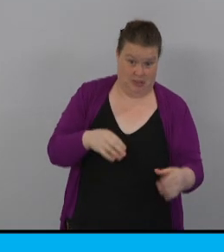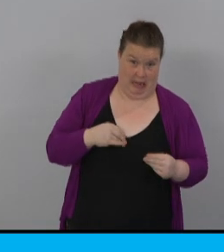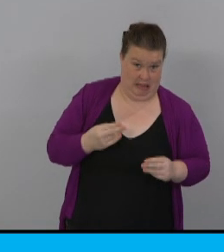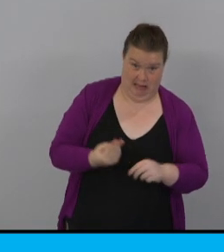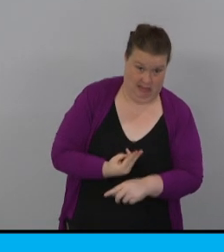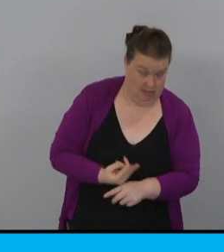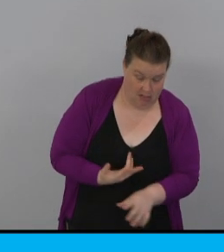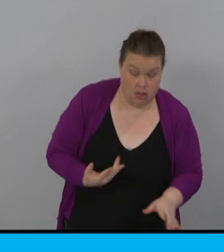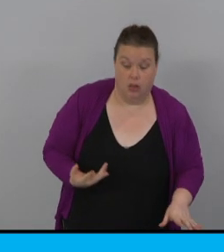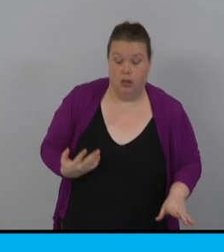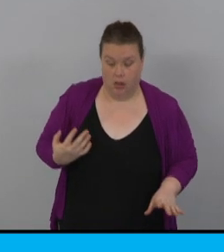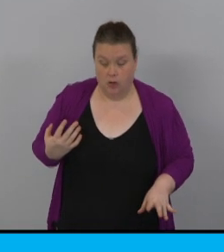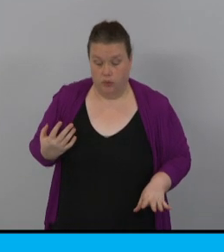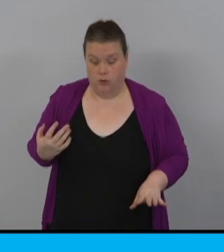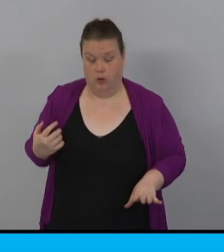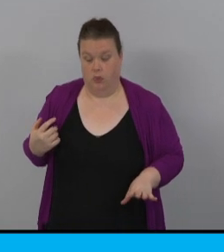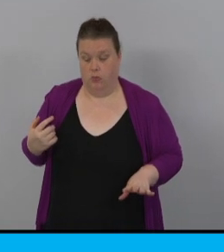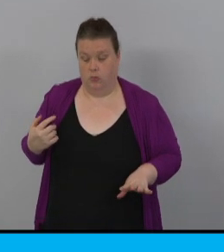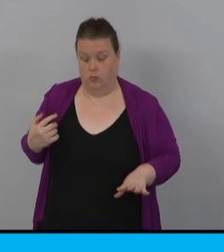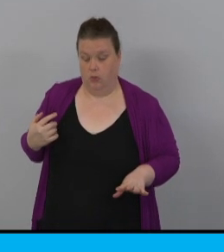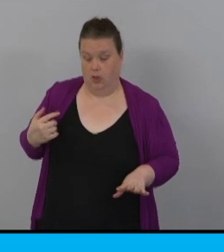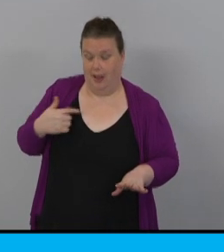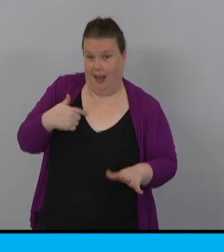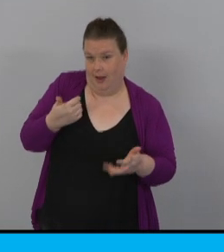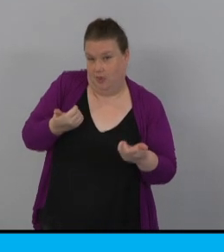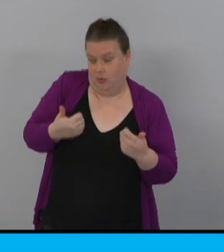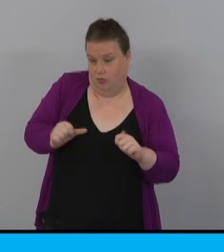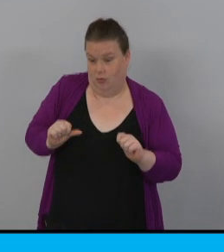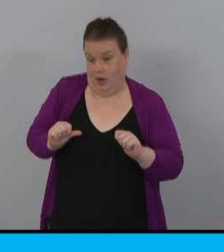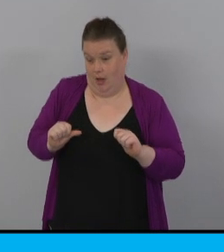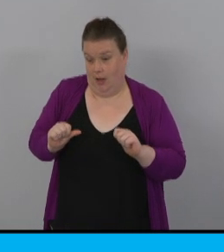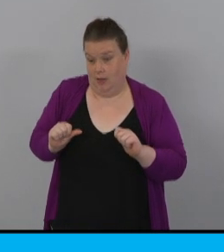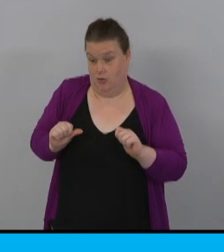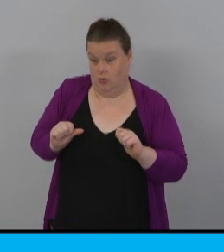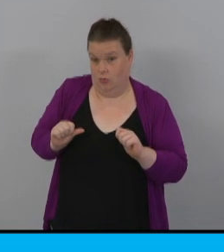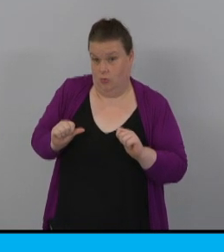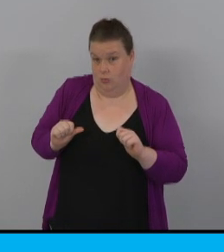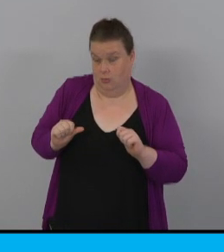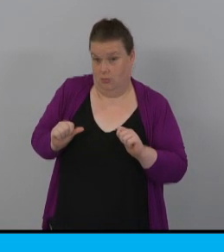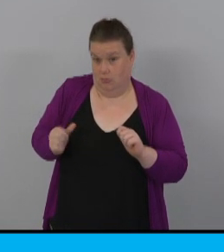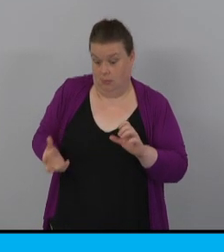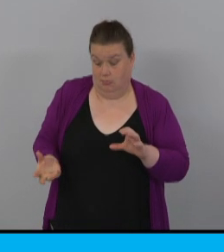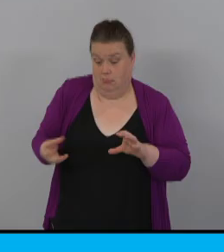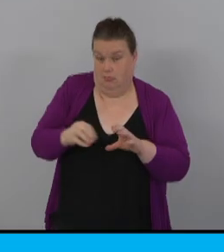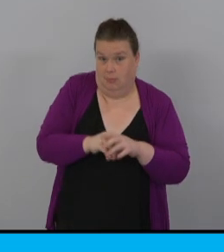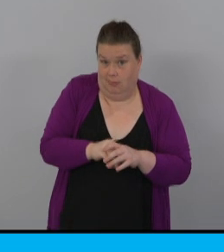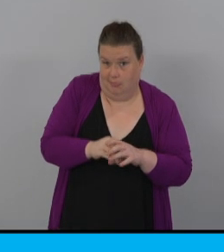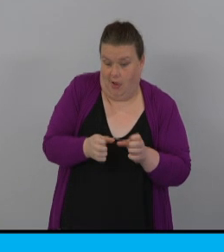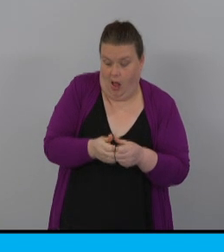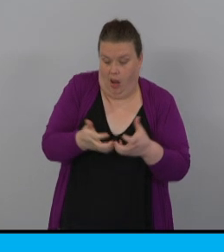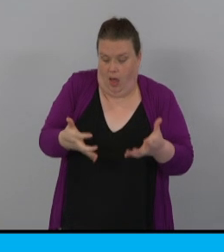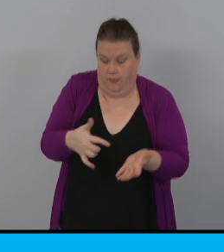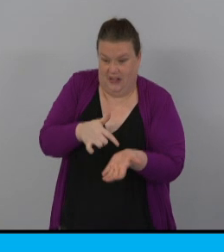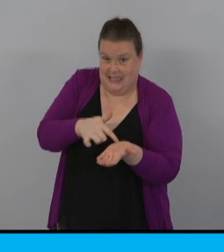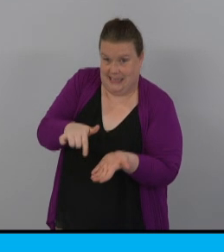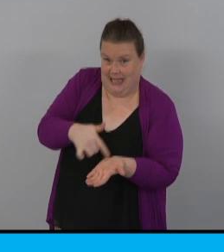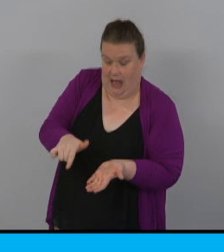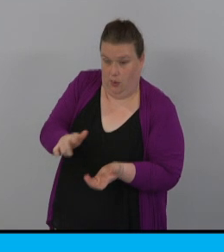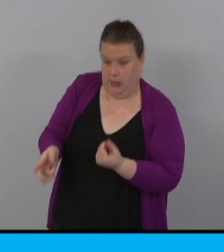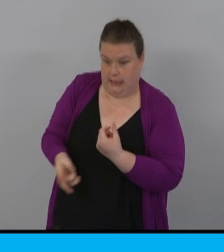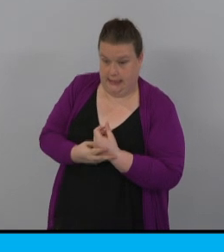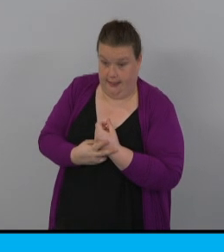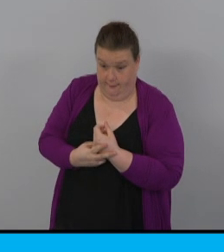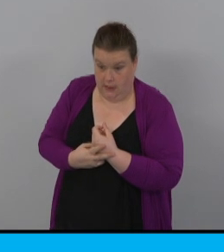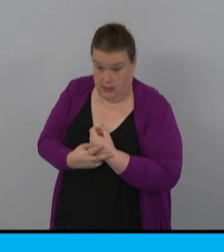fee is. So I do try to build in a lot of salary savings, but with vacancies